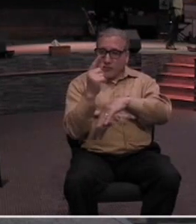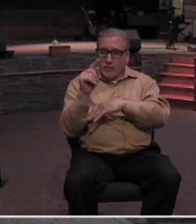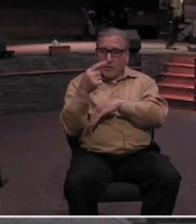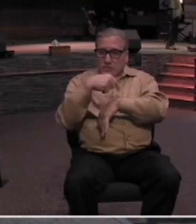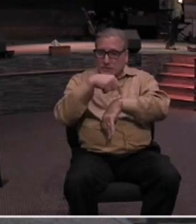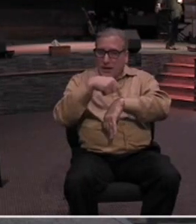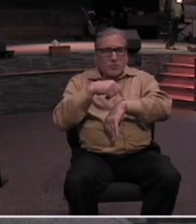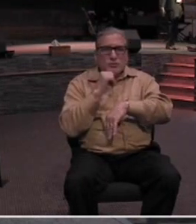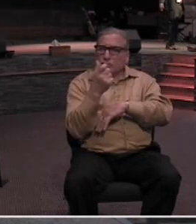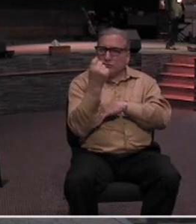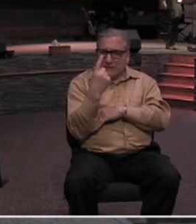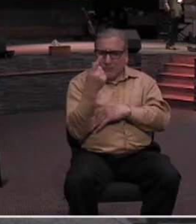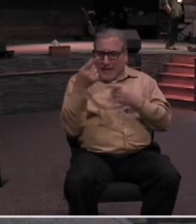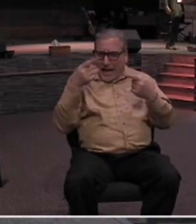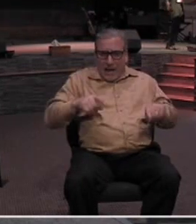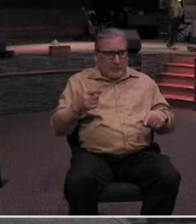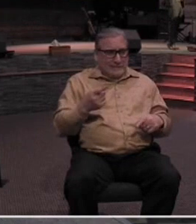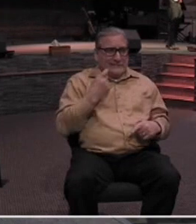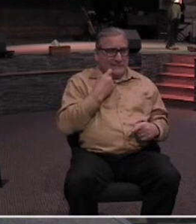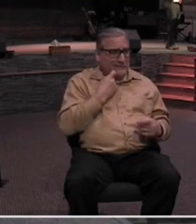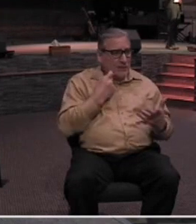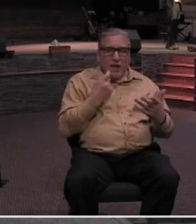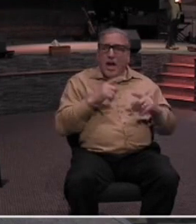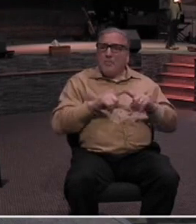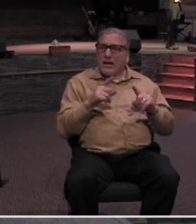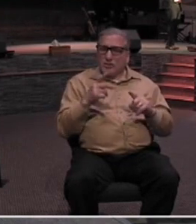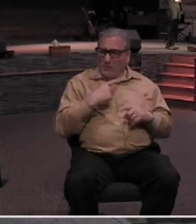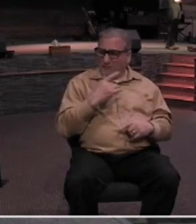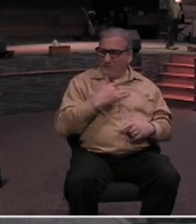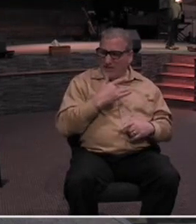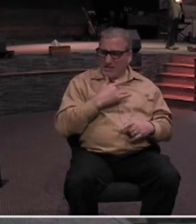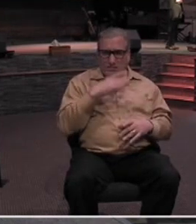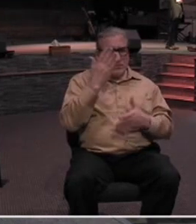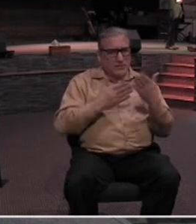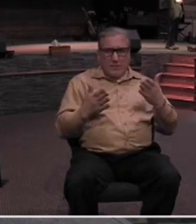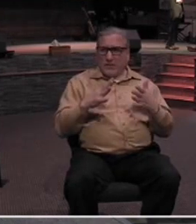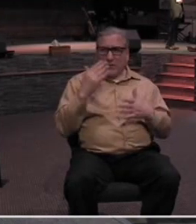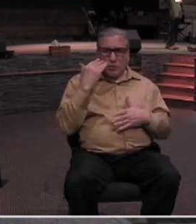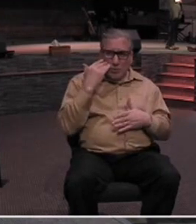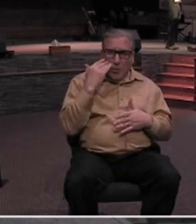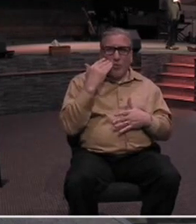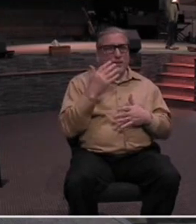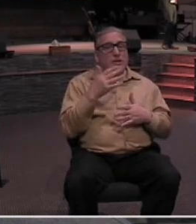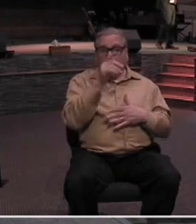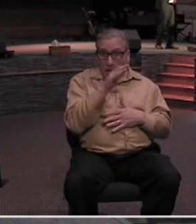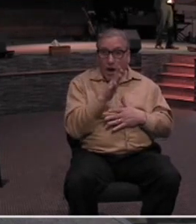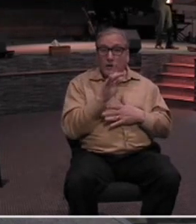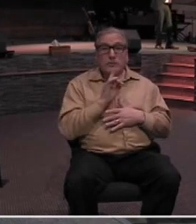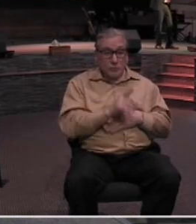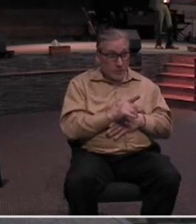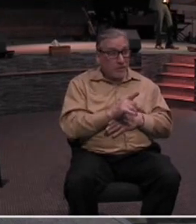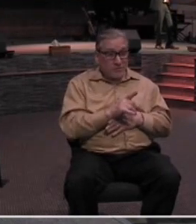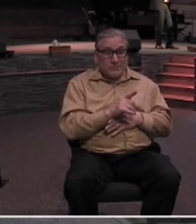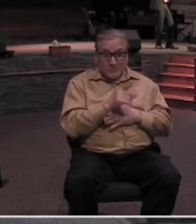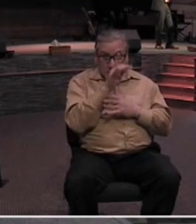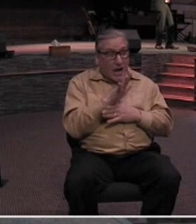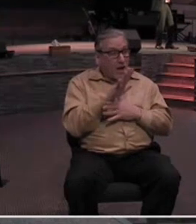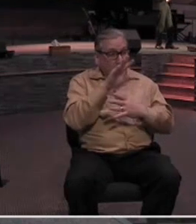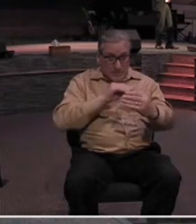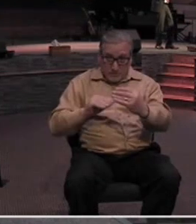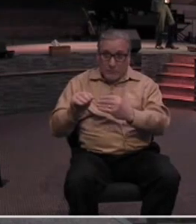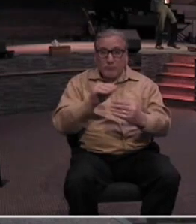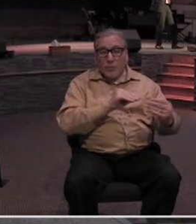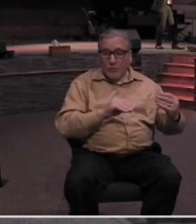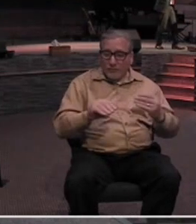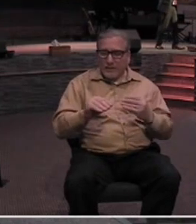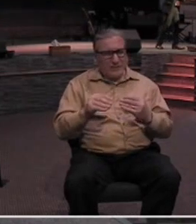don't understand what happened here a moment ago, but you feel something. You know, amen, that God is real, and you know that God is moving upon you.